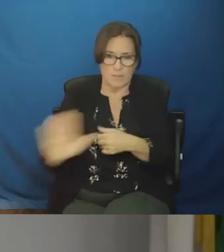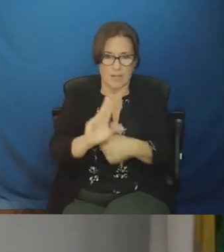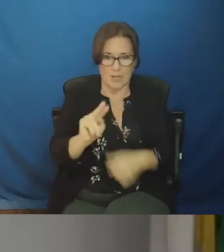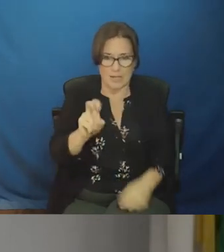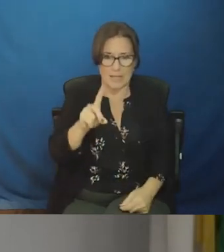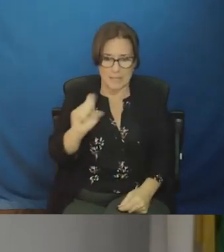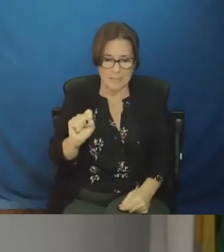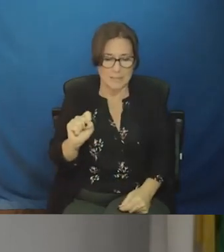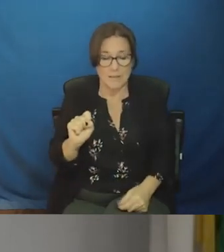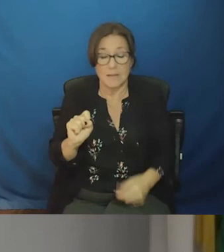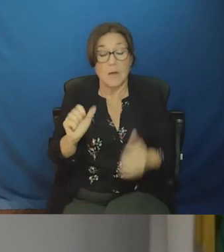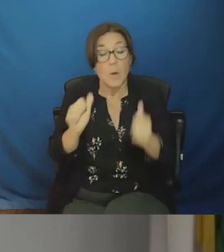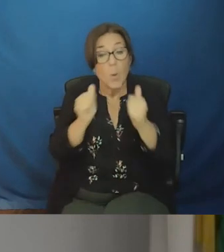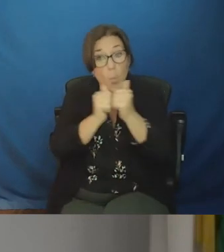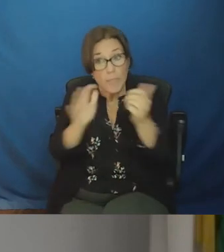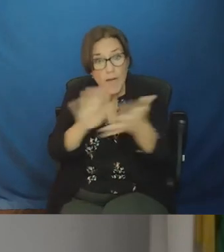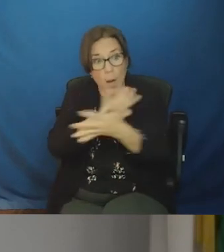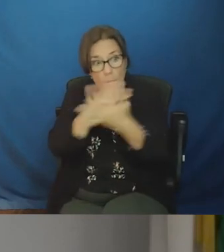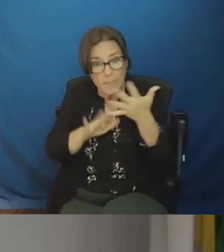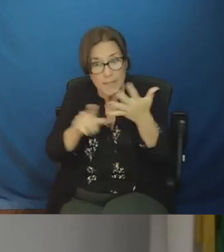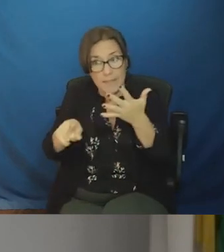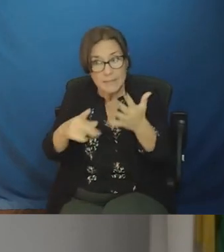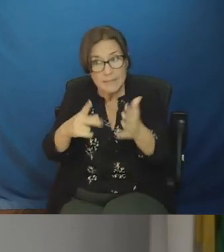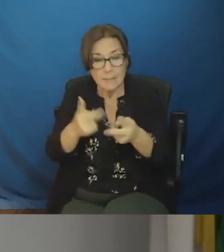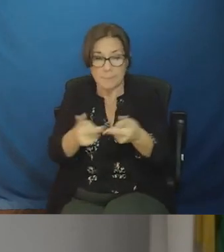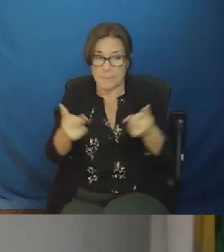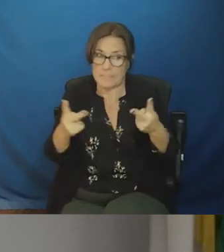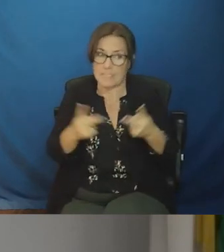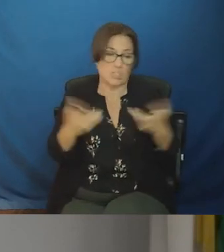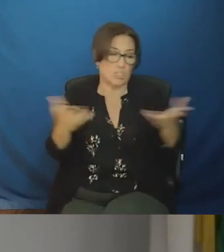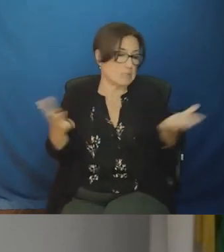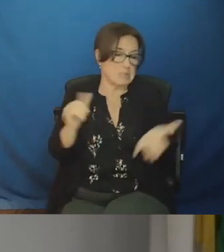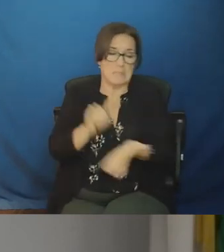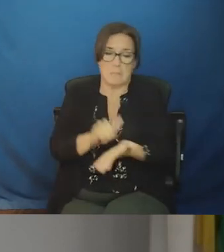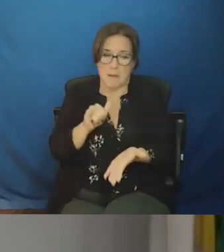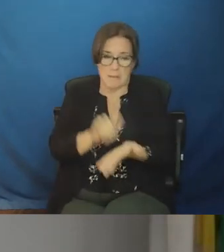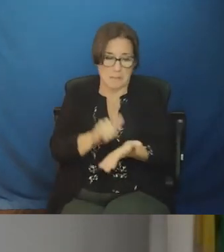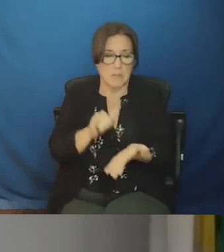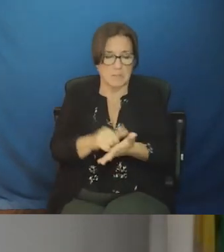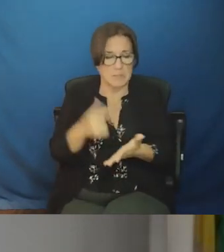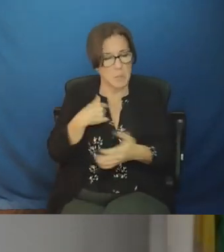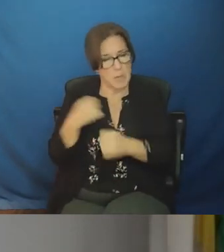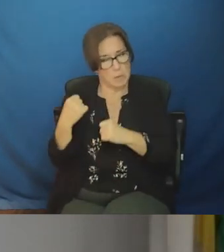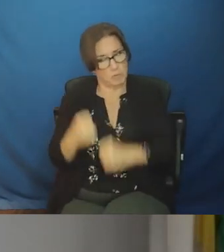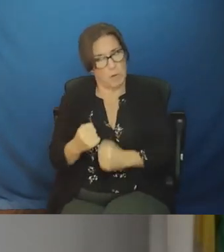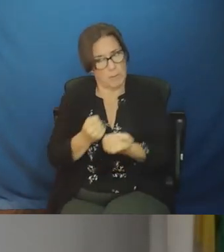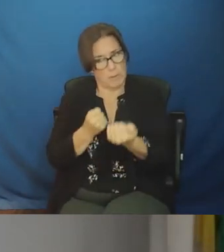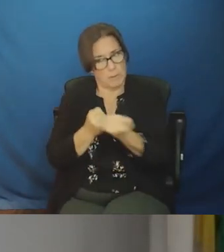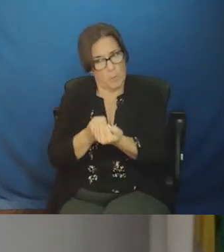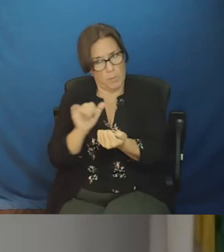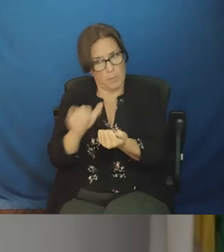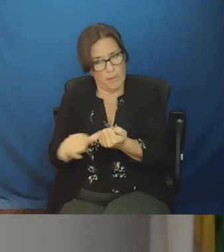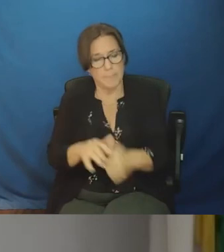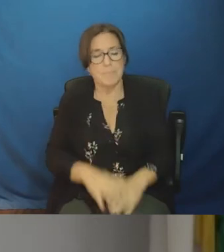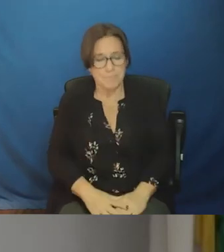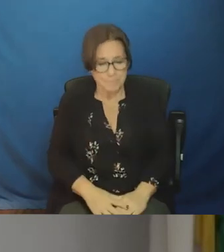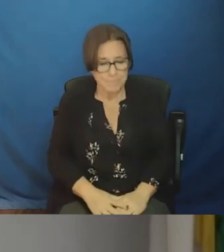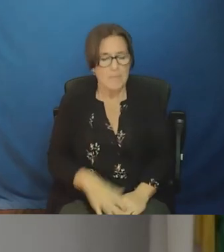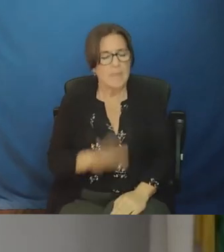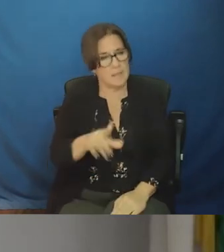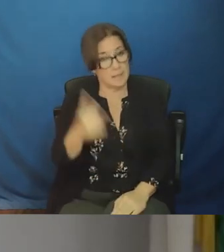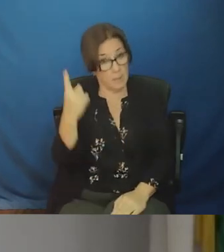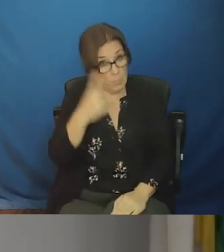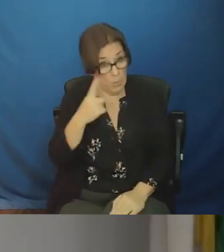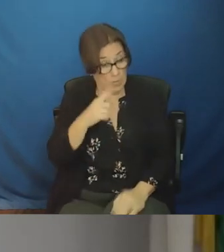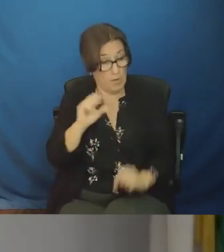do it without these positions, so I strongly support them. And with that, I wonder if we have a motion to approve